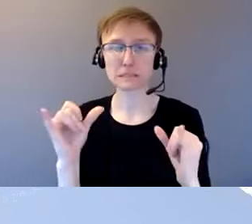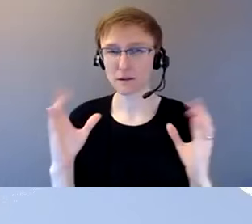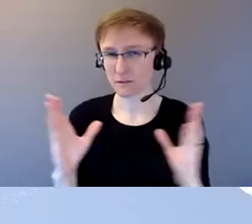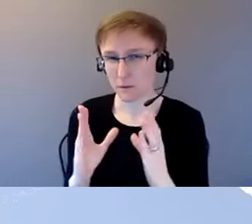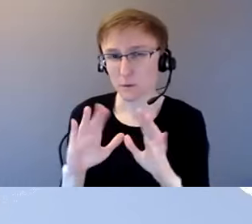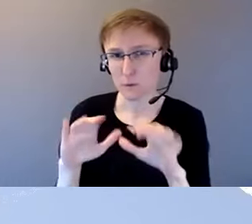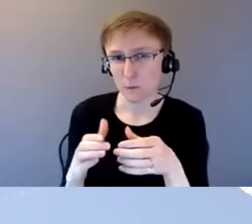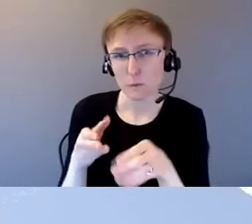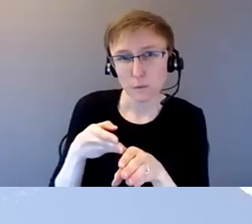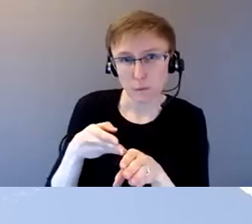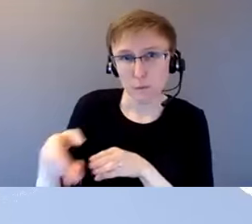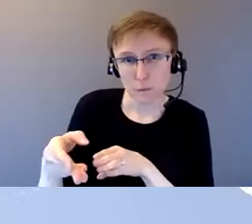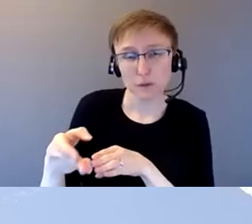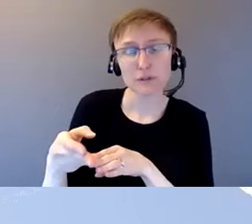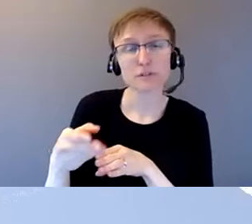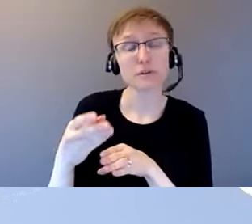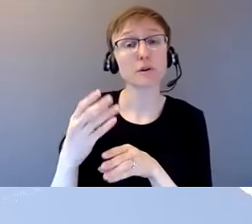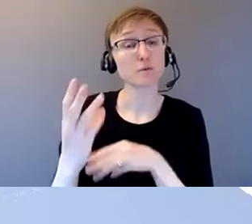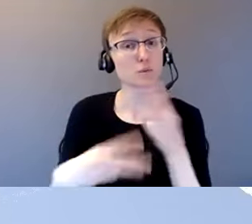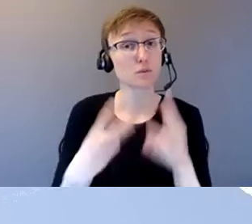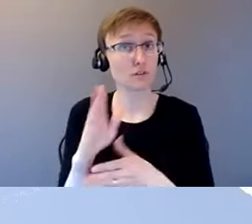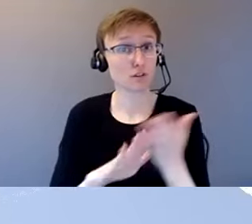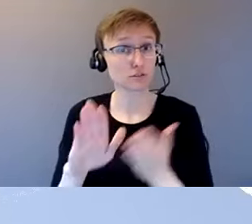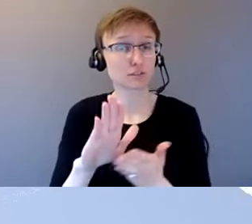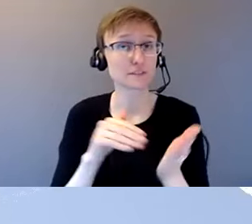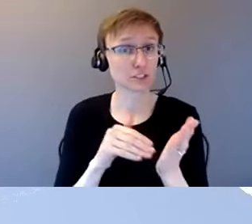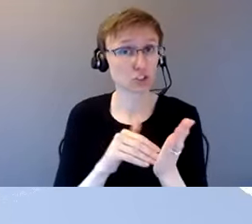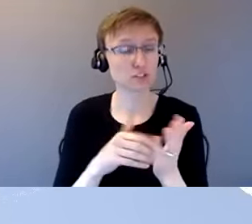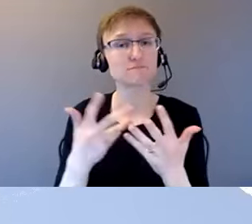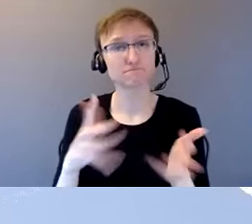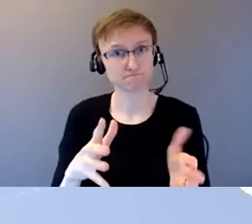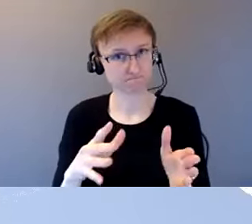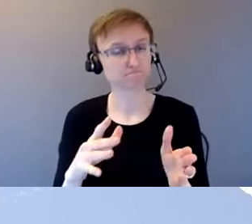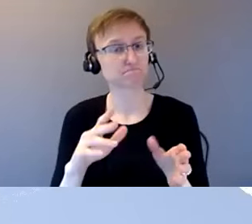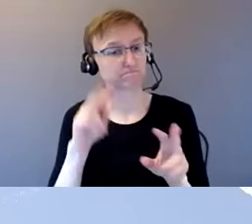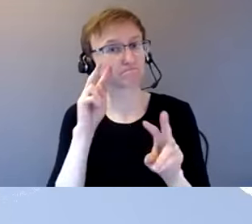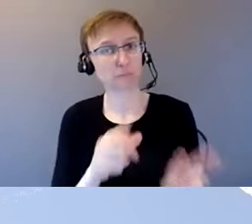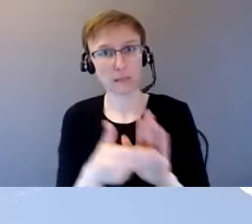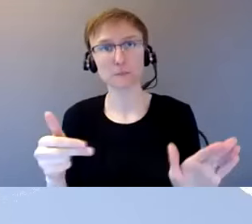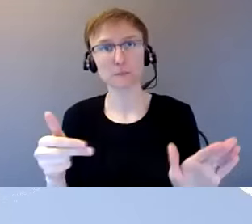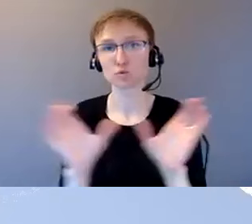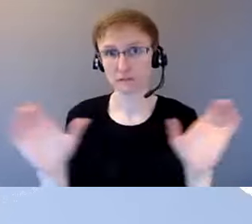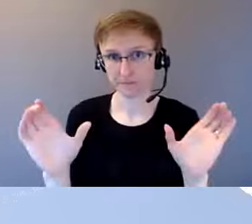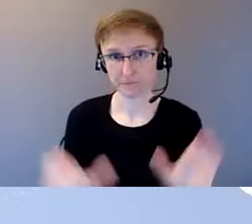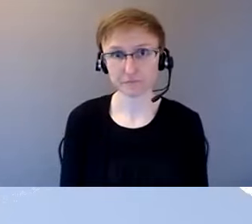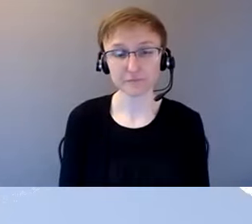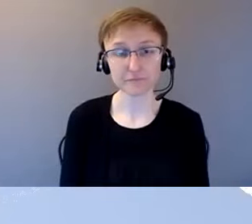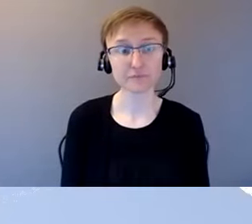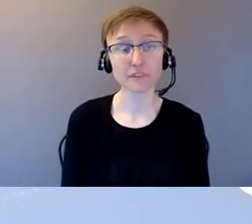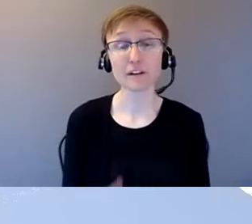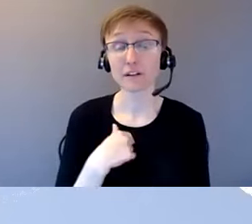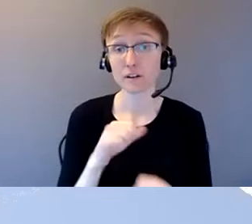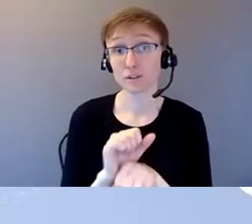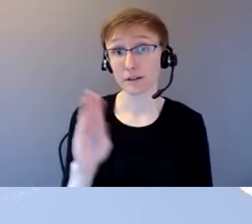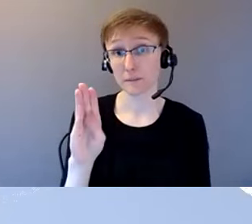Royal College of Physicians sort of certified designation as well. And I work primarily at Baycrest, which